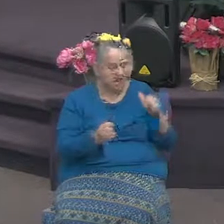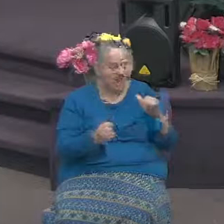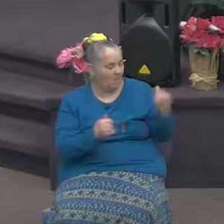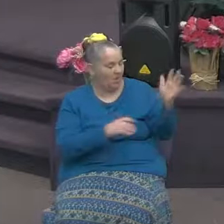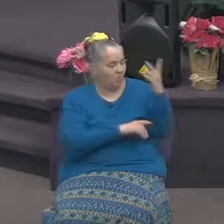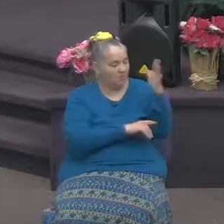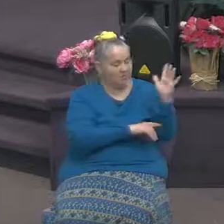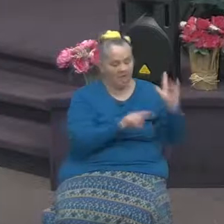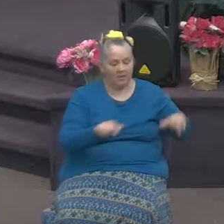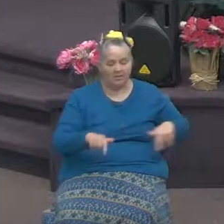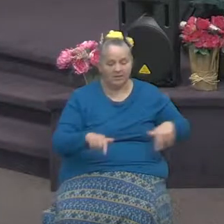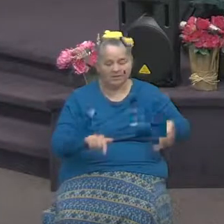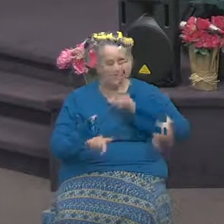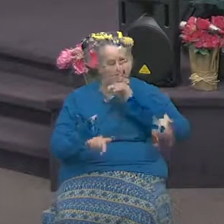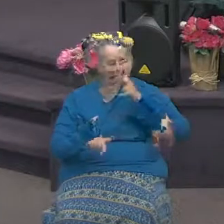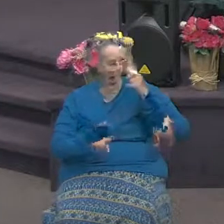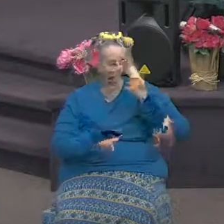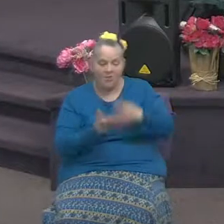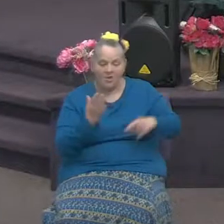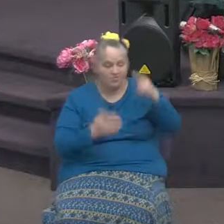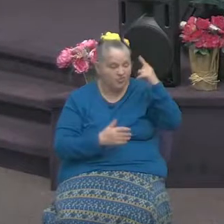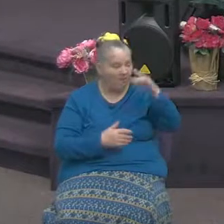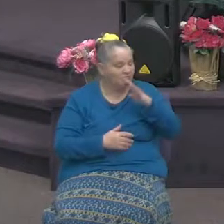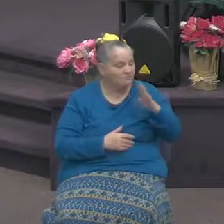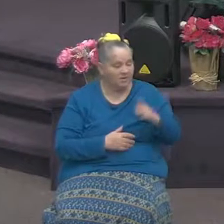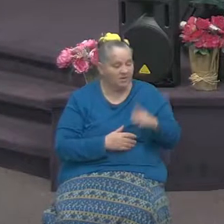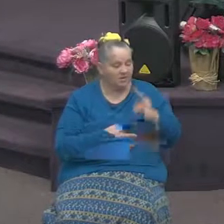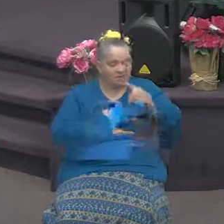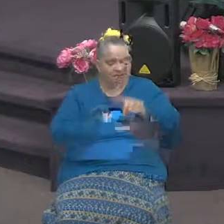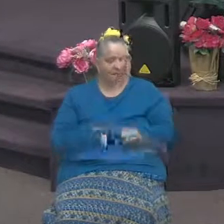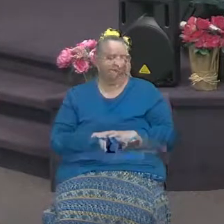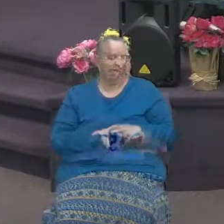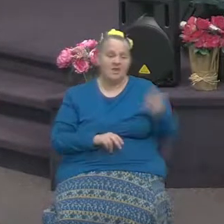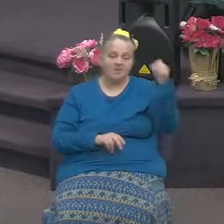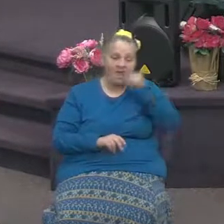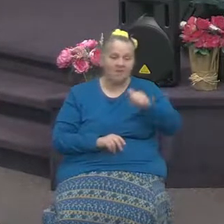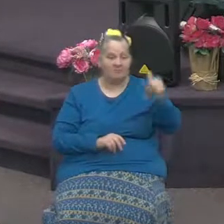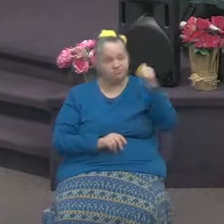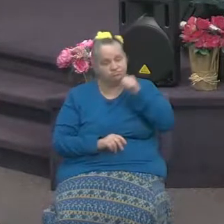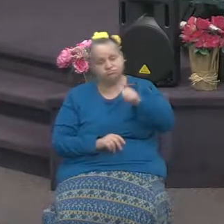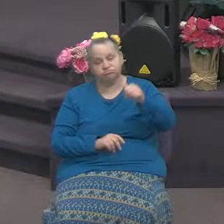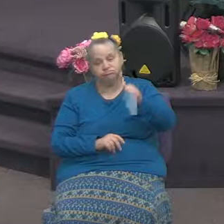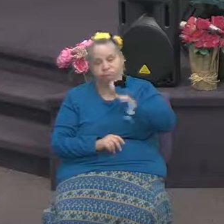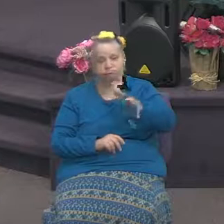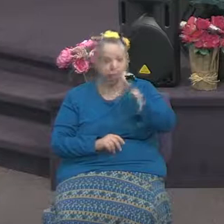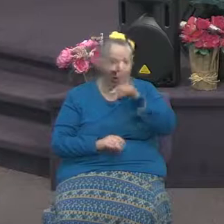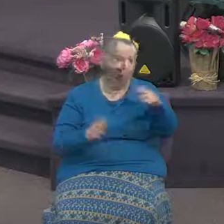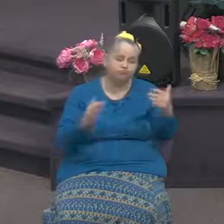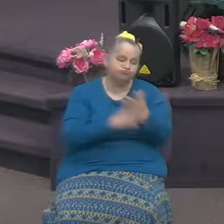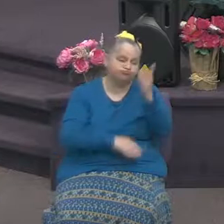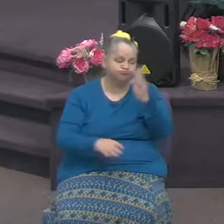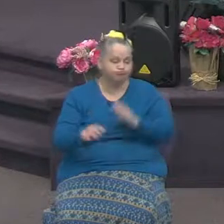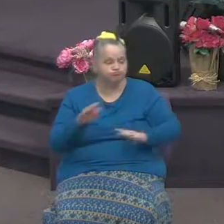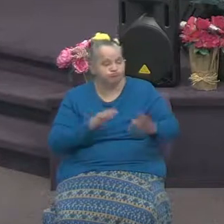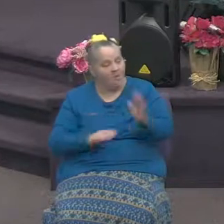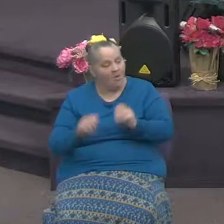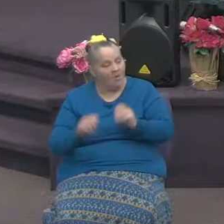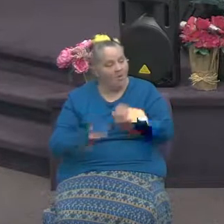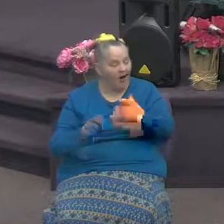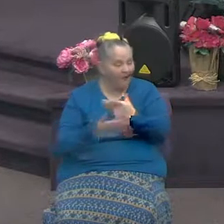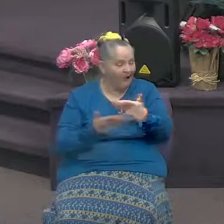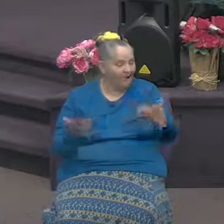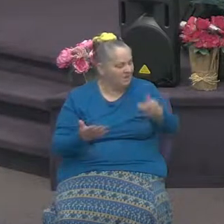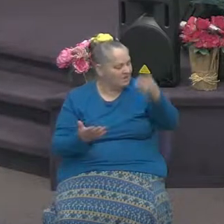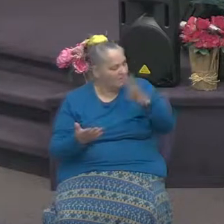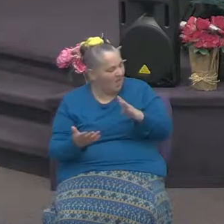wilderness, living a life not what you thought it would be. And you're sitting there day in and day out, going through the motions of things. But